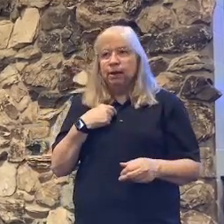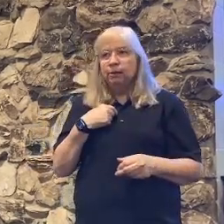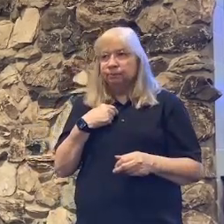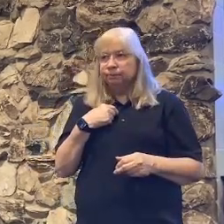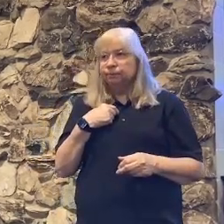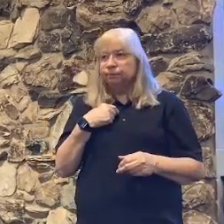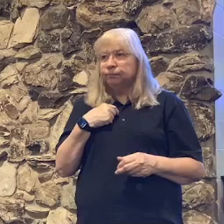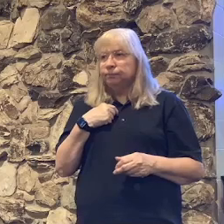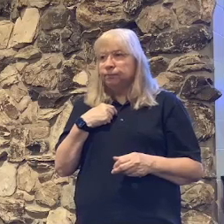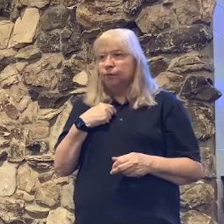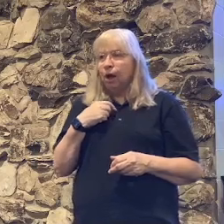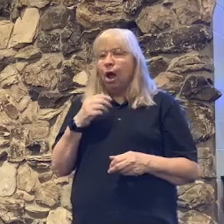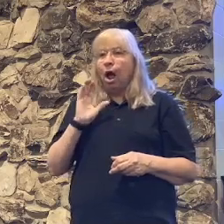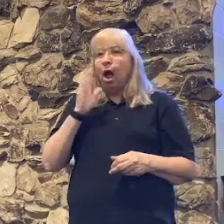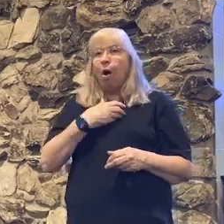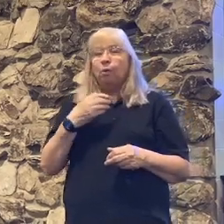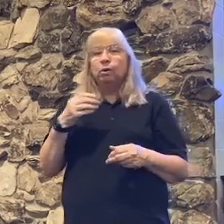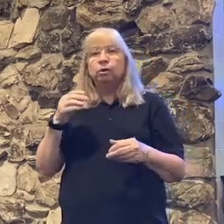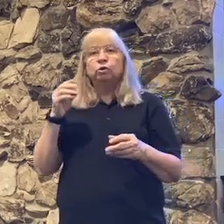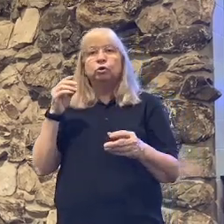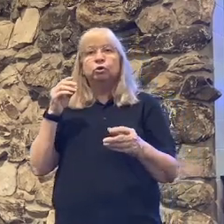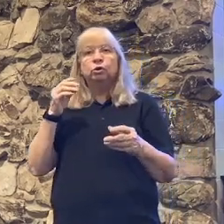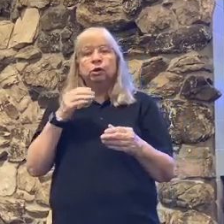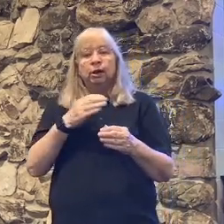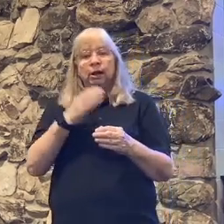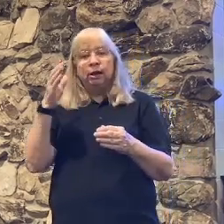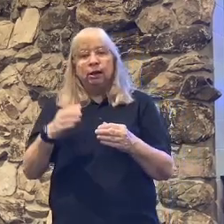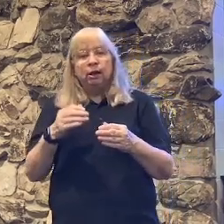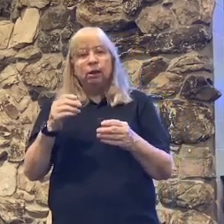Our end goal is still the same.